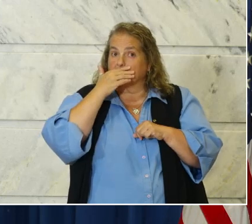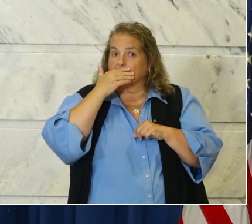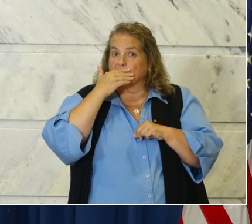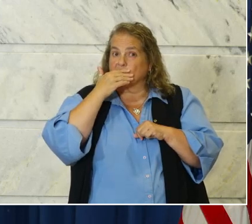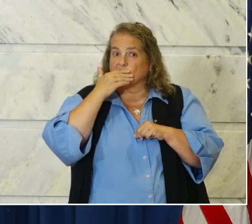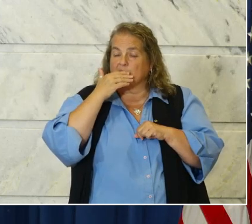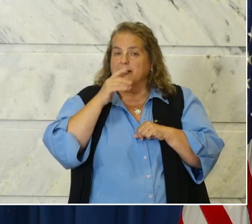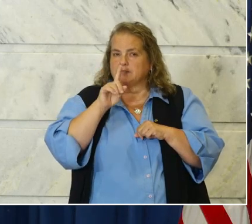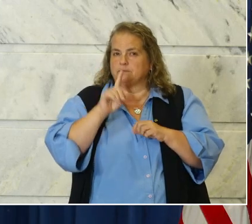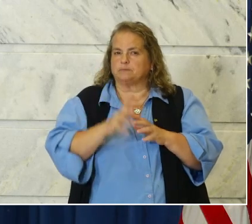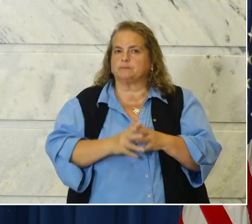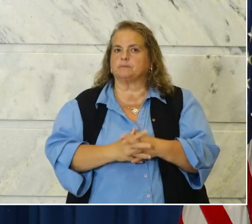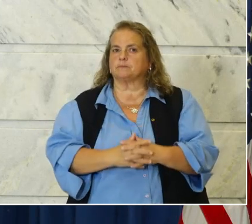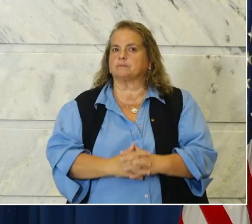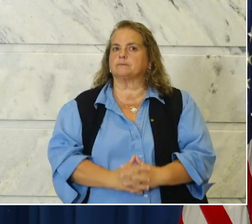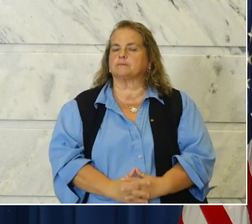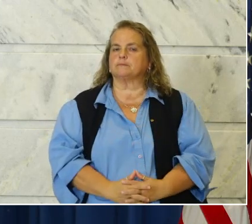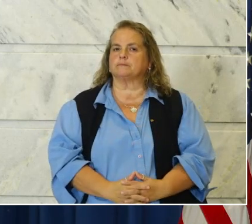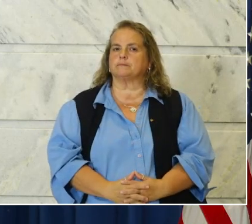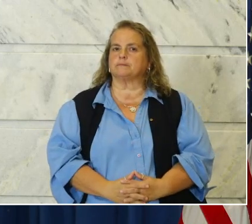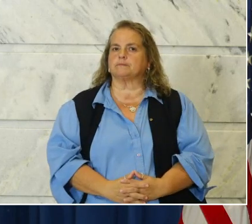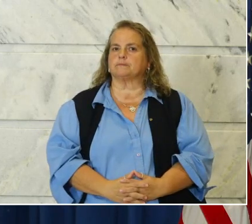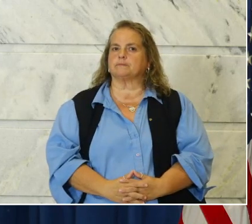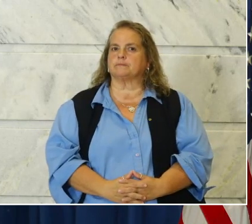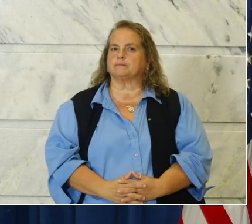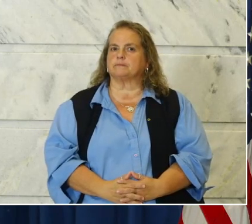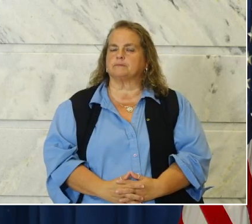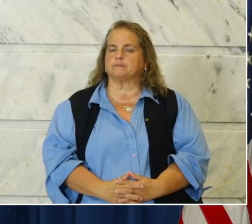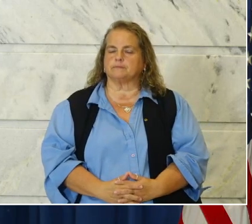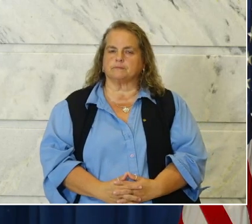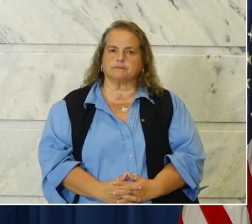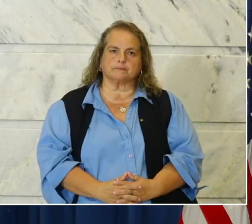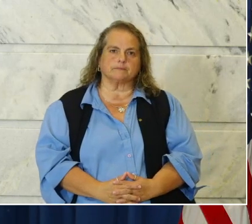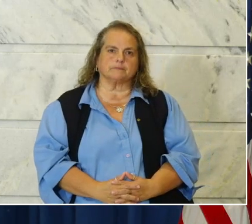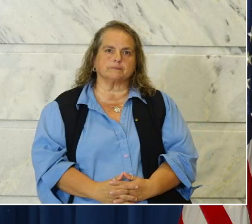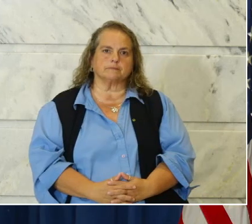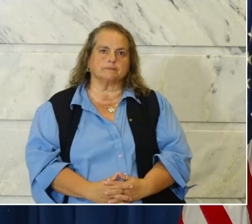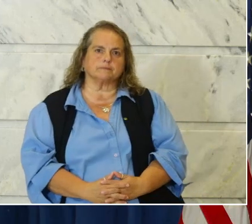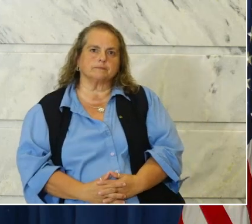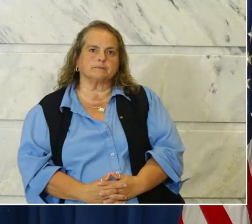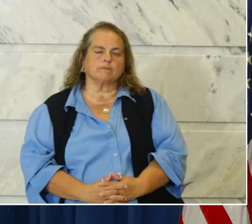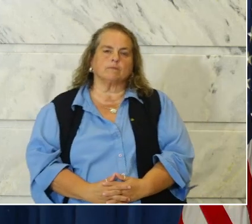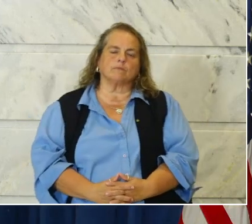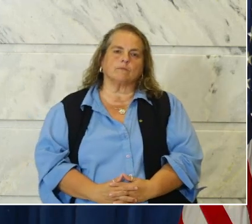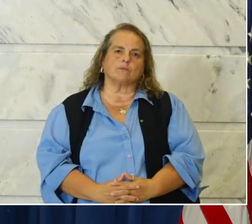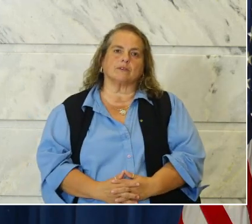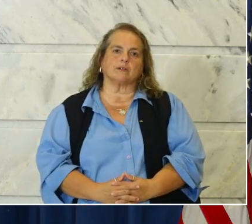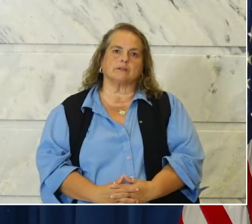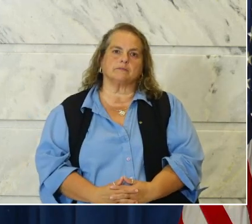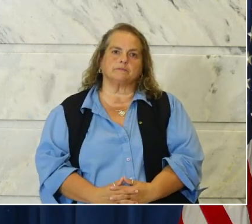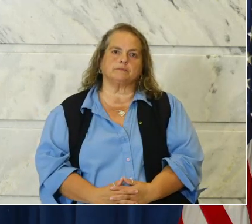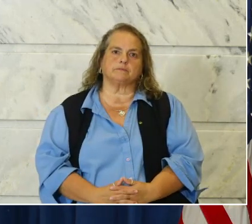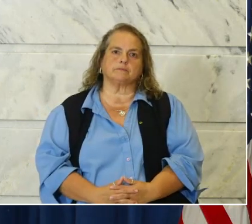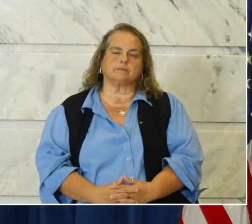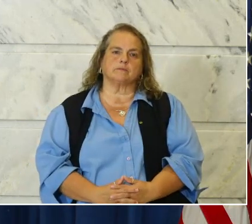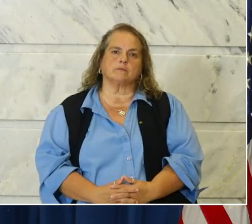also in bigger cities like Lexington and Louisville, how often should those health departments go around and